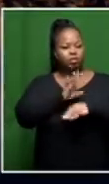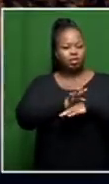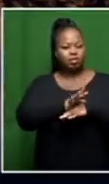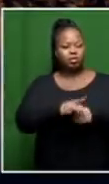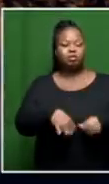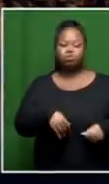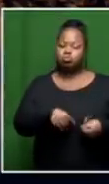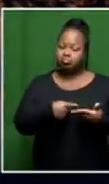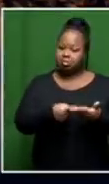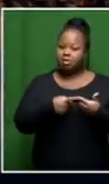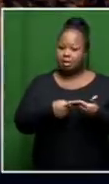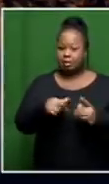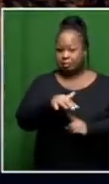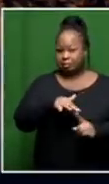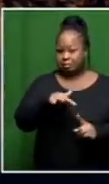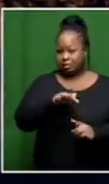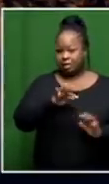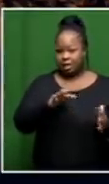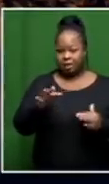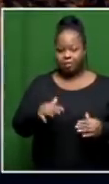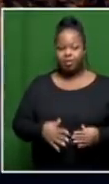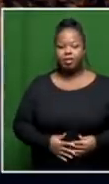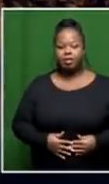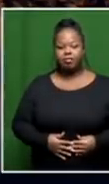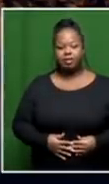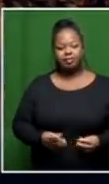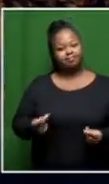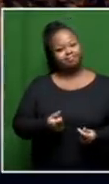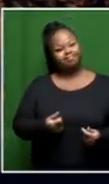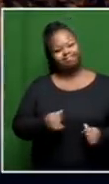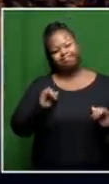the state of the country's infrastructure. Unfortunately, not a rosy picture that painted there.